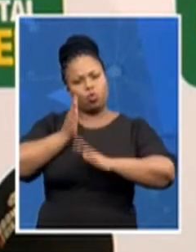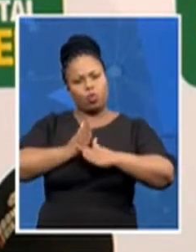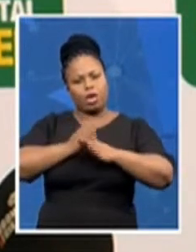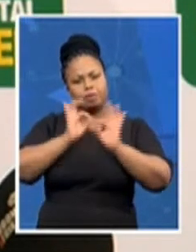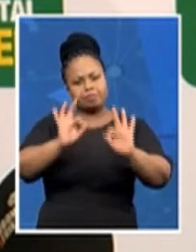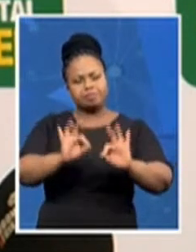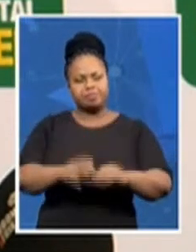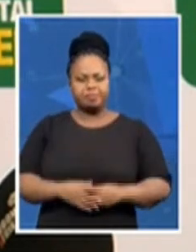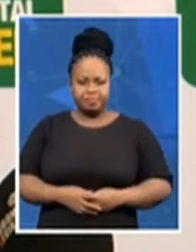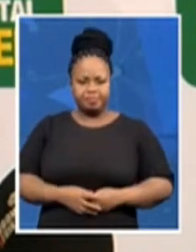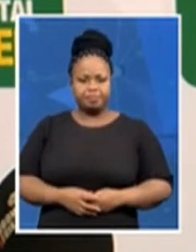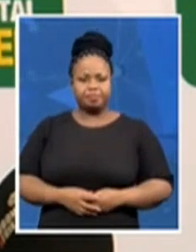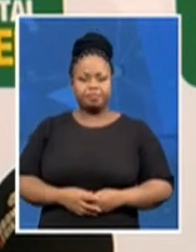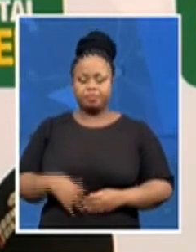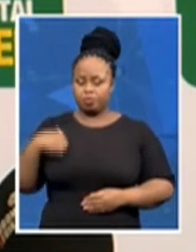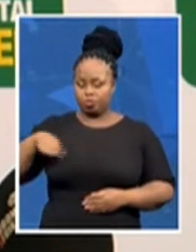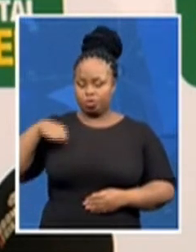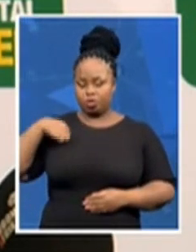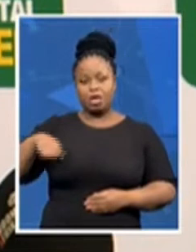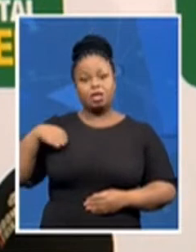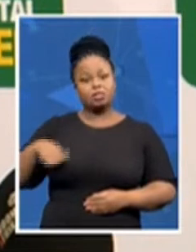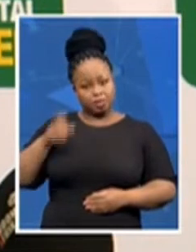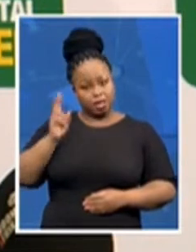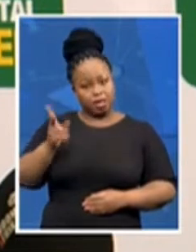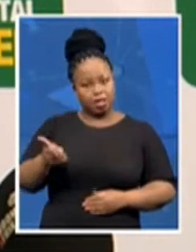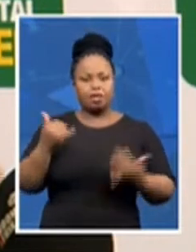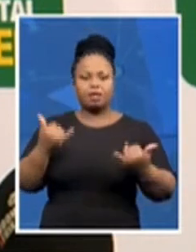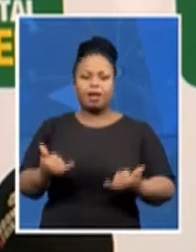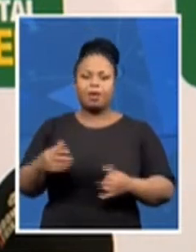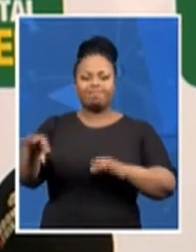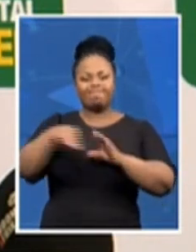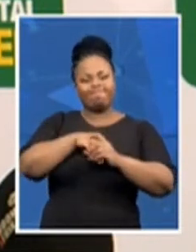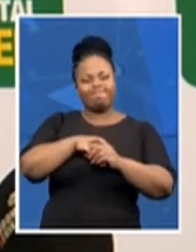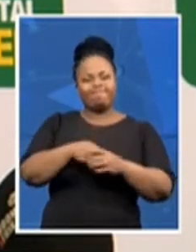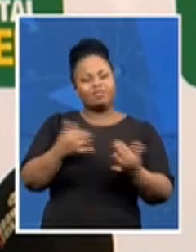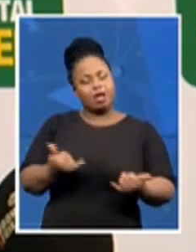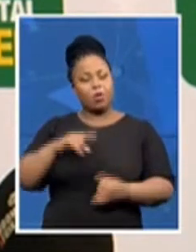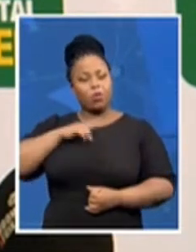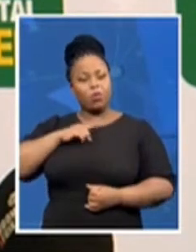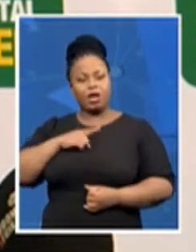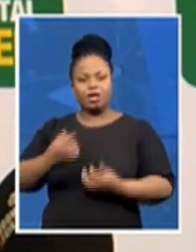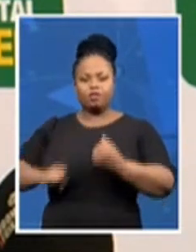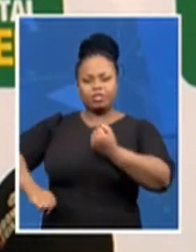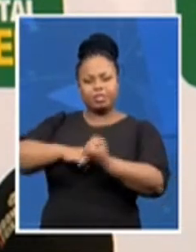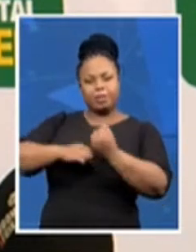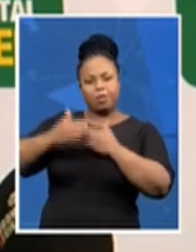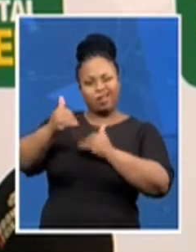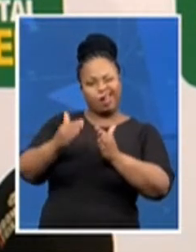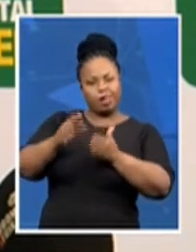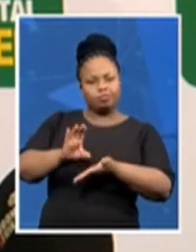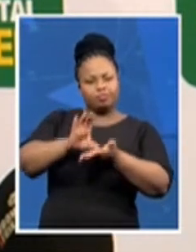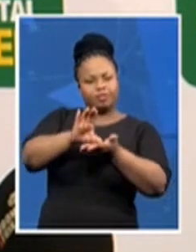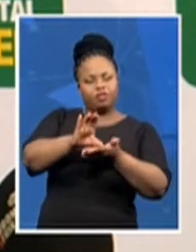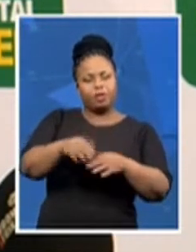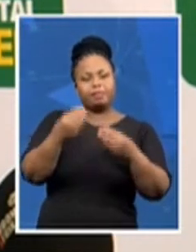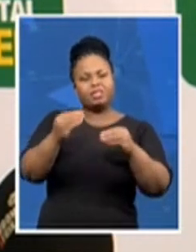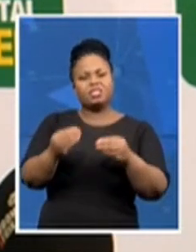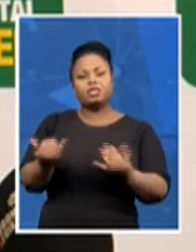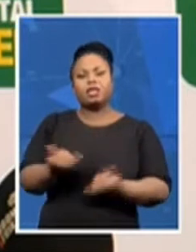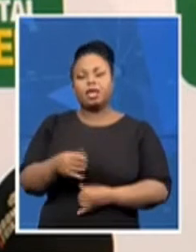also coming to the party with support packages for businesses. Like in eThekwini, they are